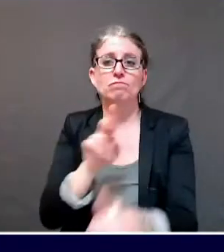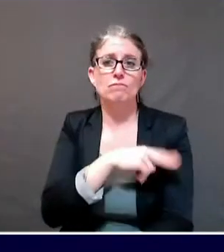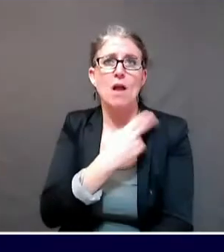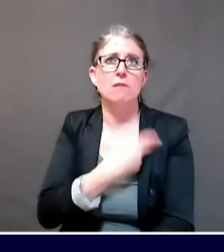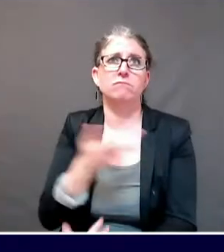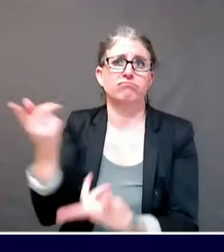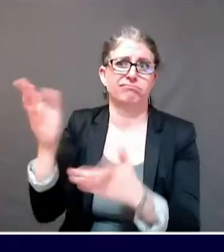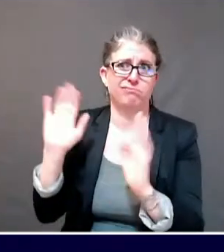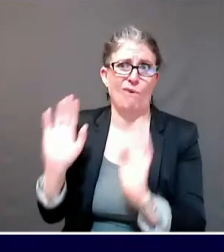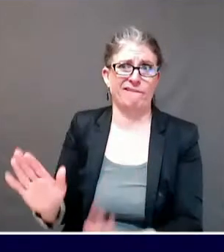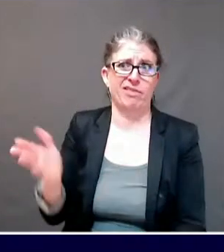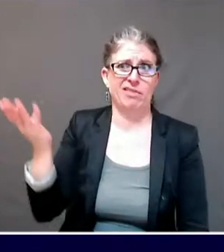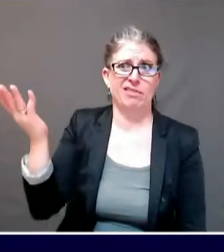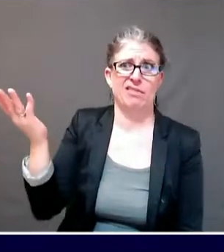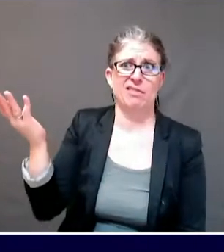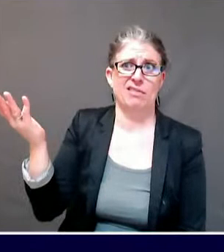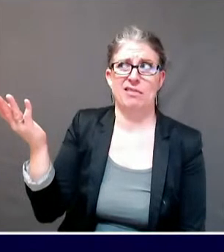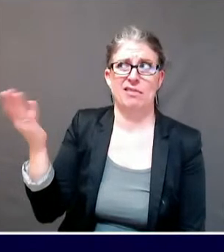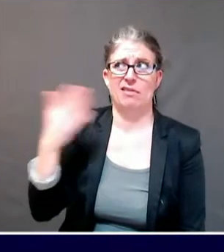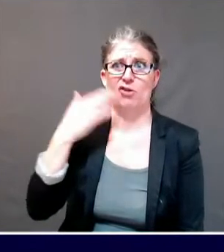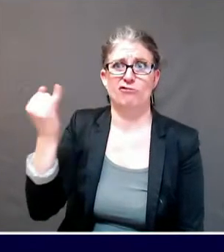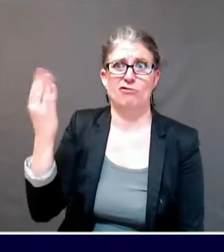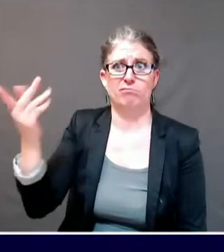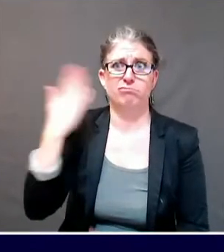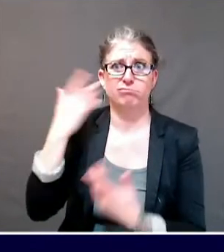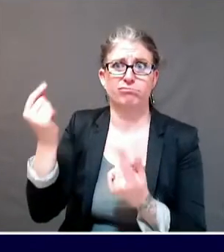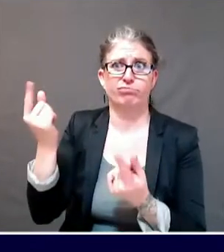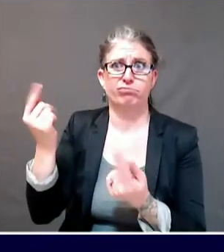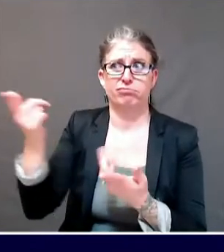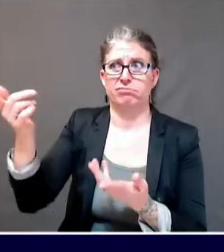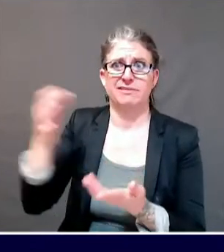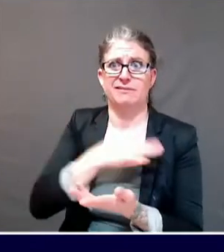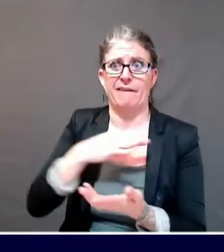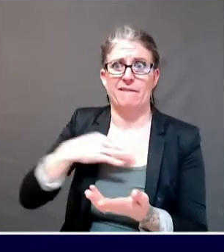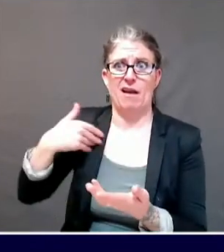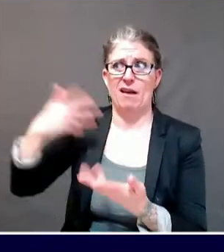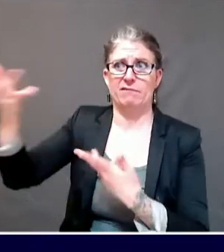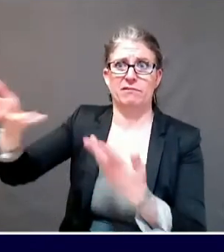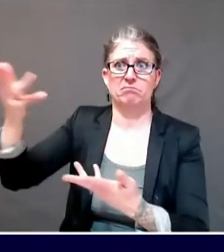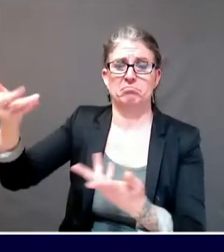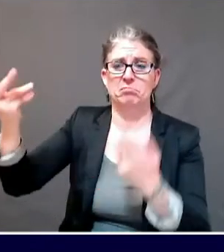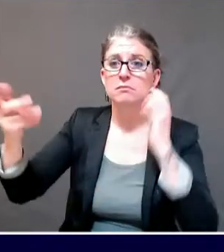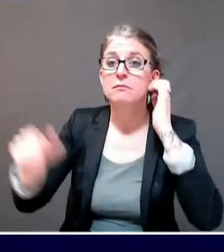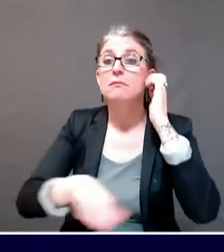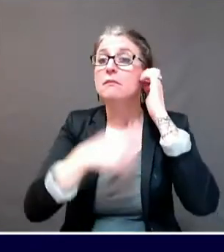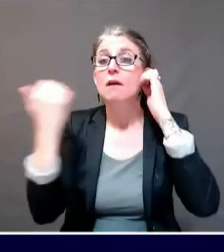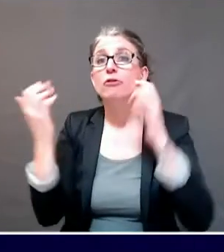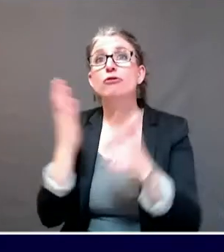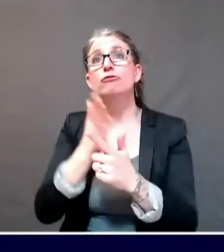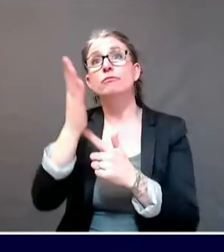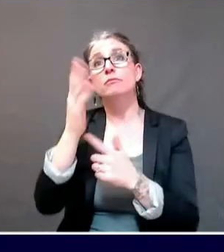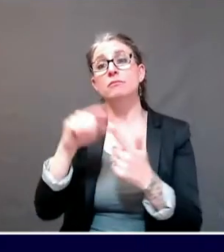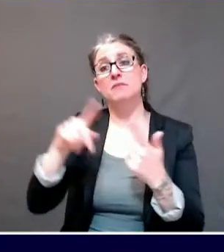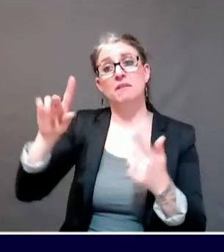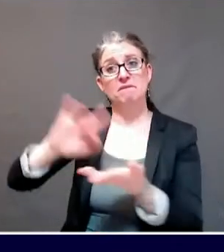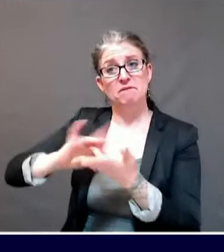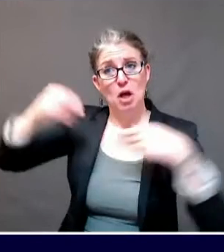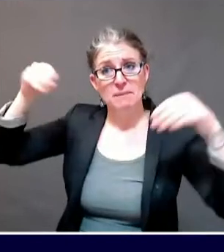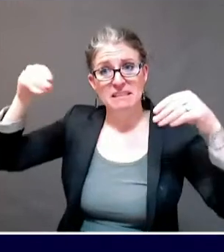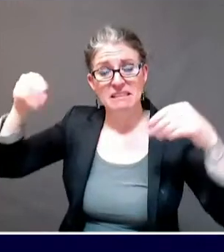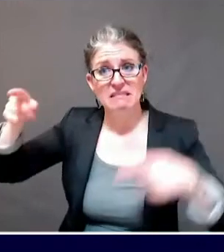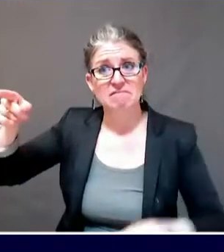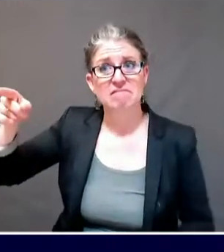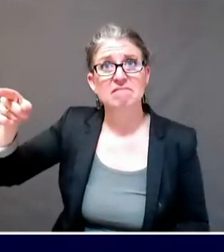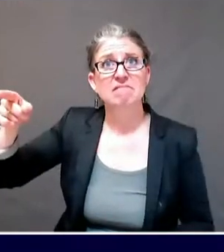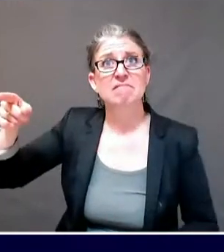getting folks in their ecosystems and in their communities vaccinated. Others include places like pharmacies, retail and other